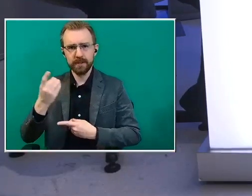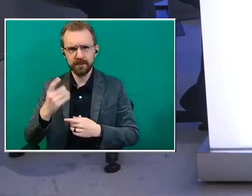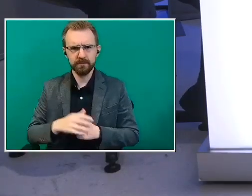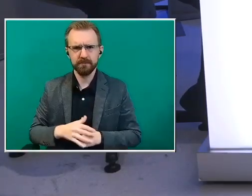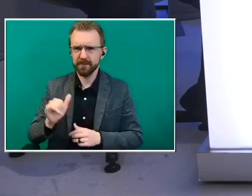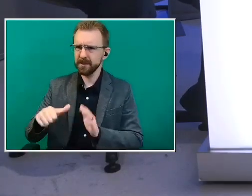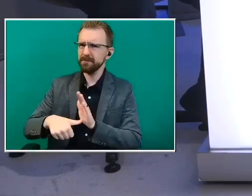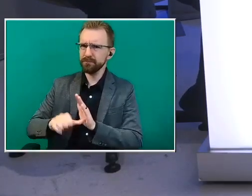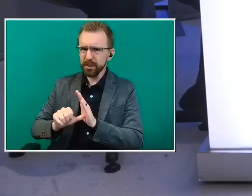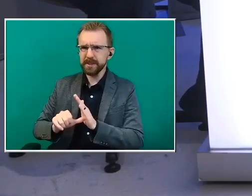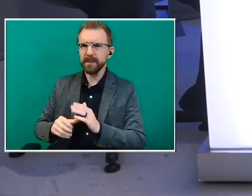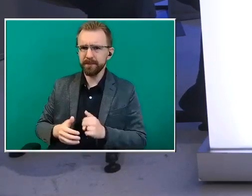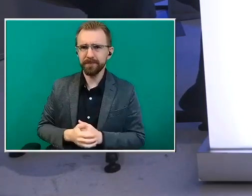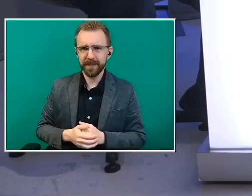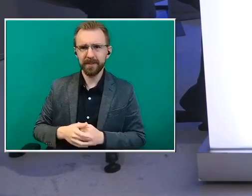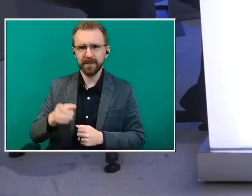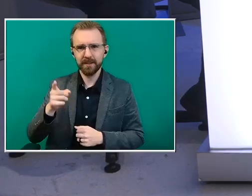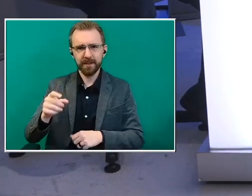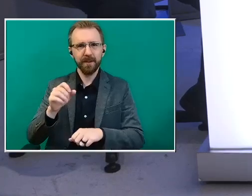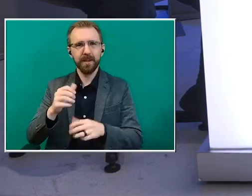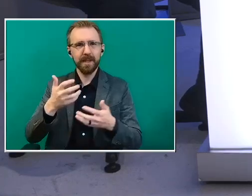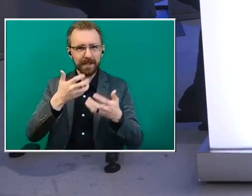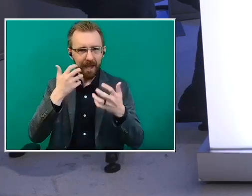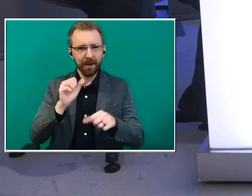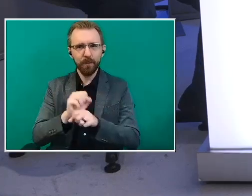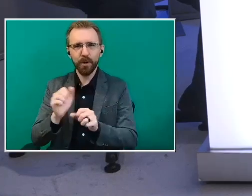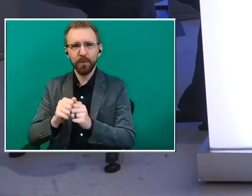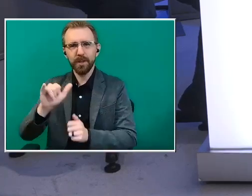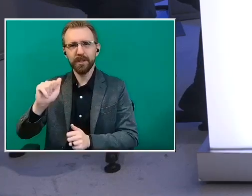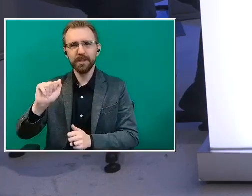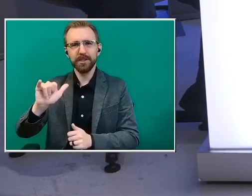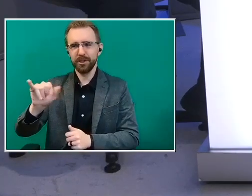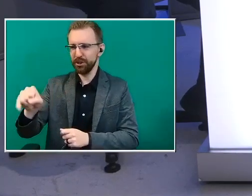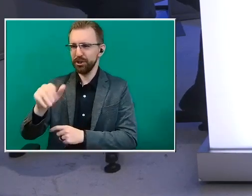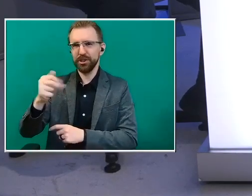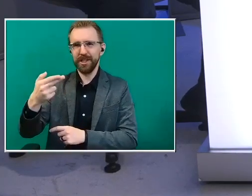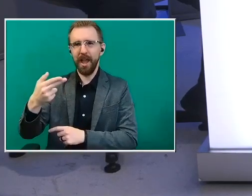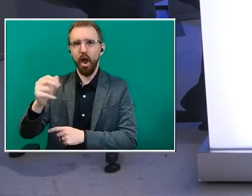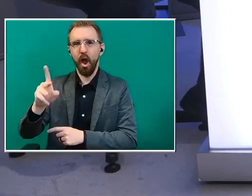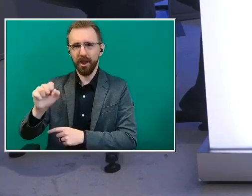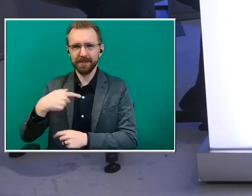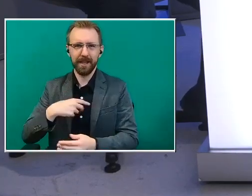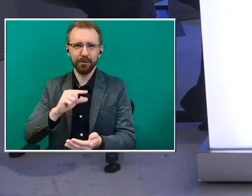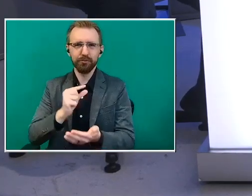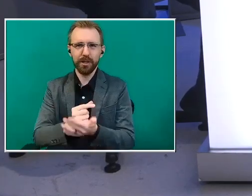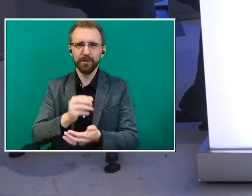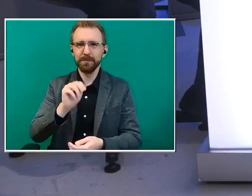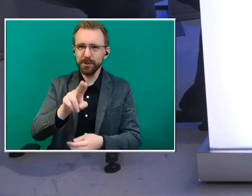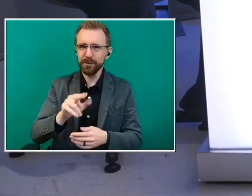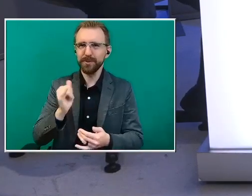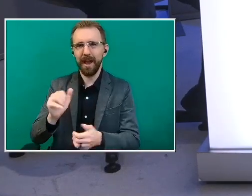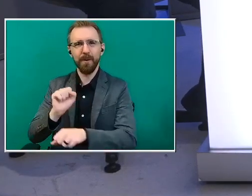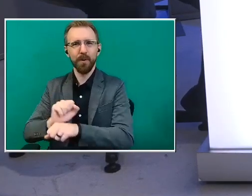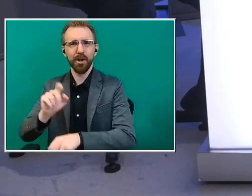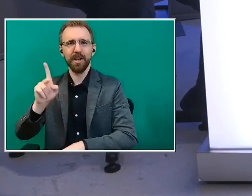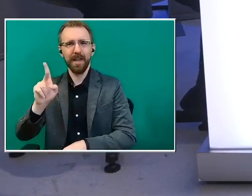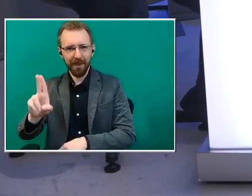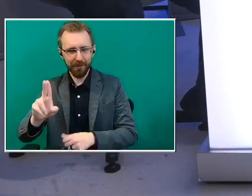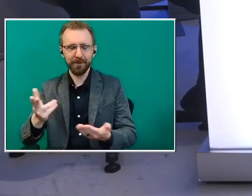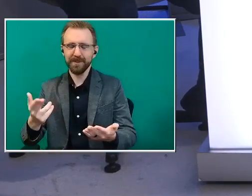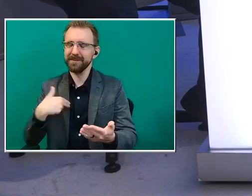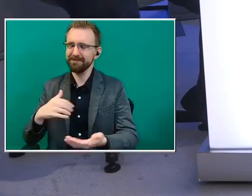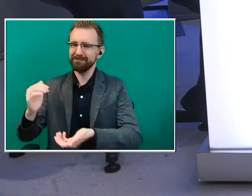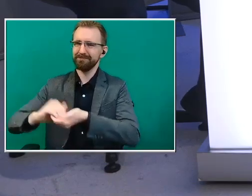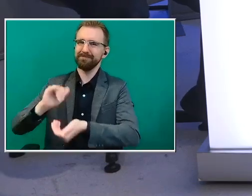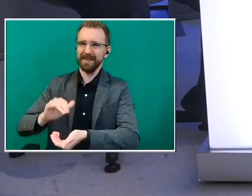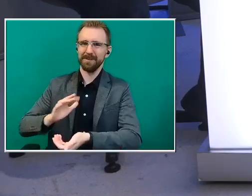Tiger's working with Jayhawks, also always cool. Yeah. This being a Mizzou grad and a KU guy now. So the study showed impressive data for people who appear to use their CPAP,